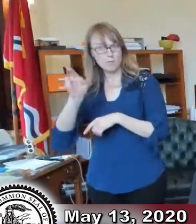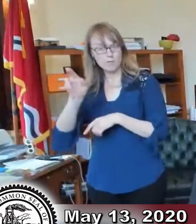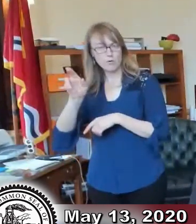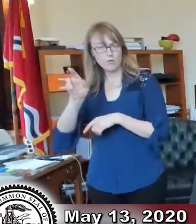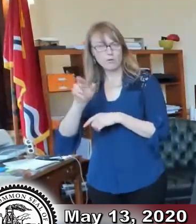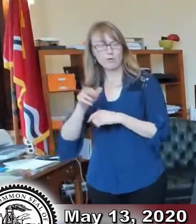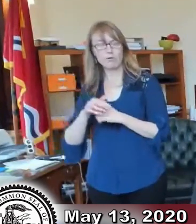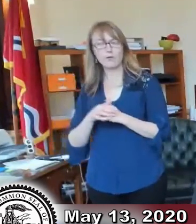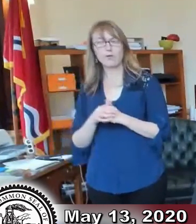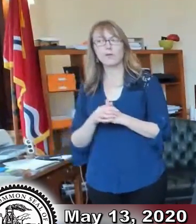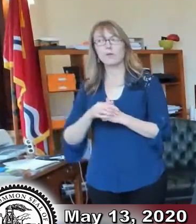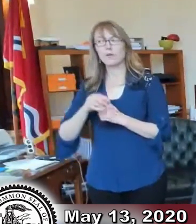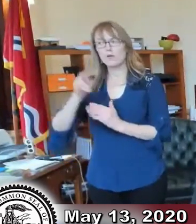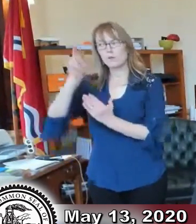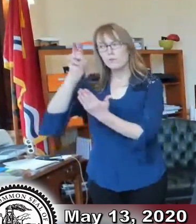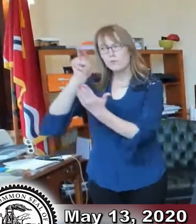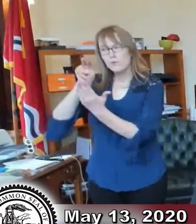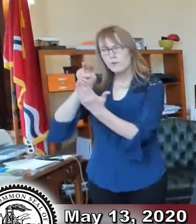the